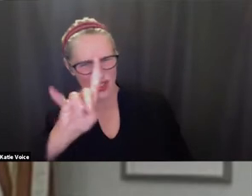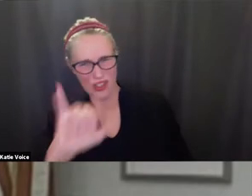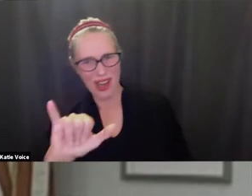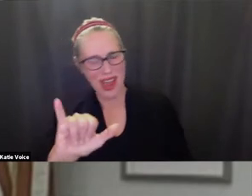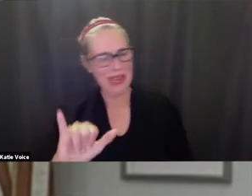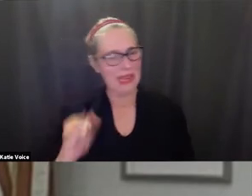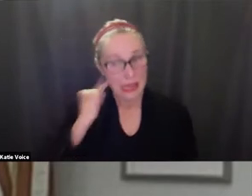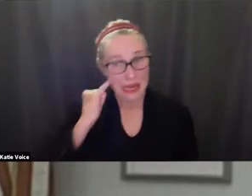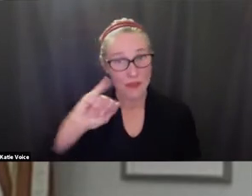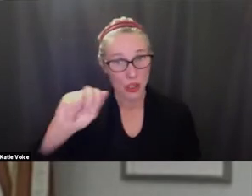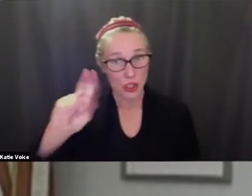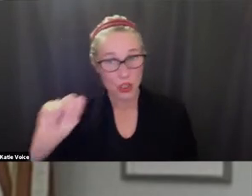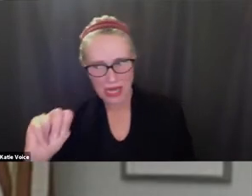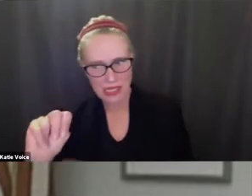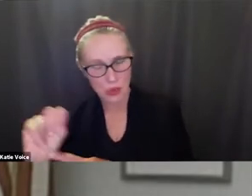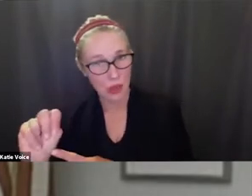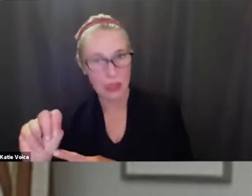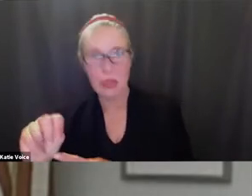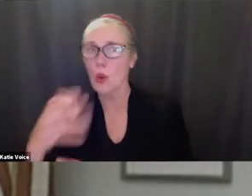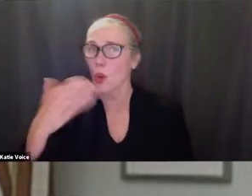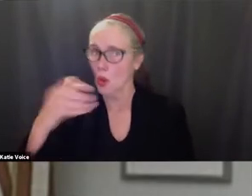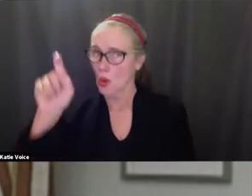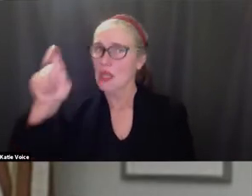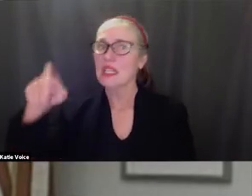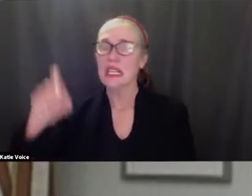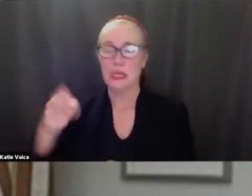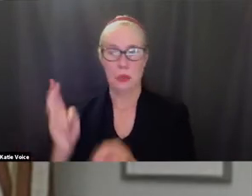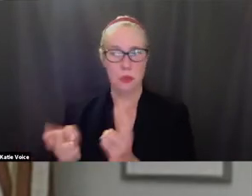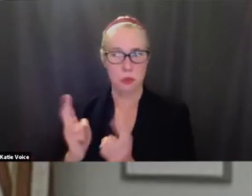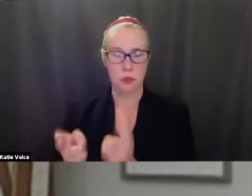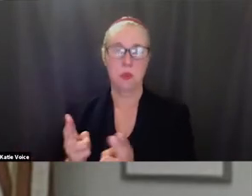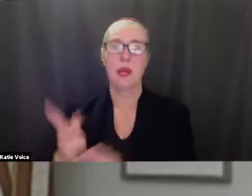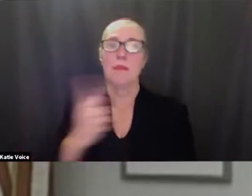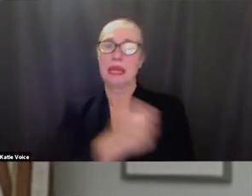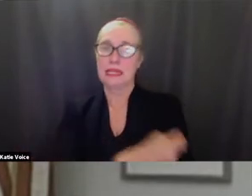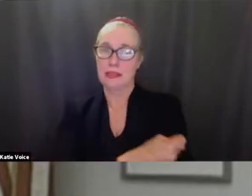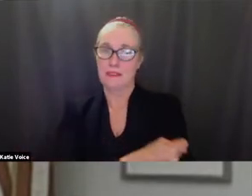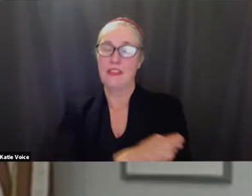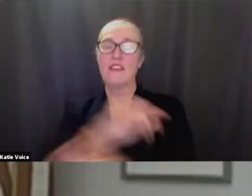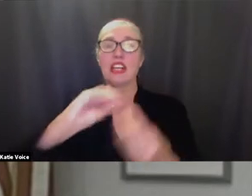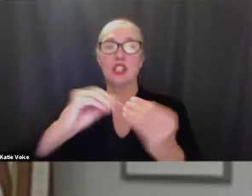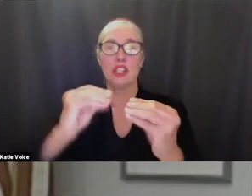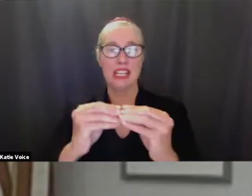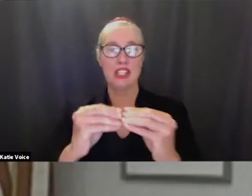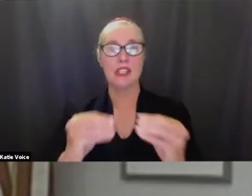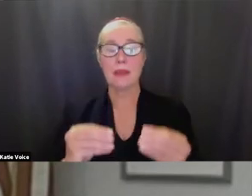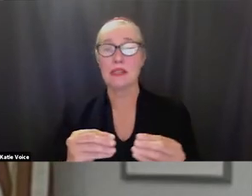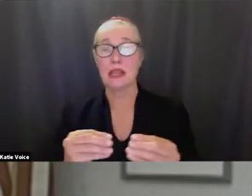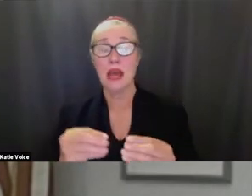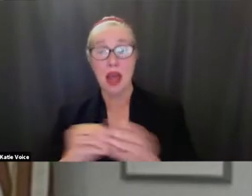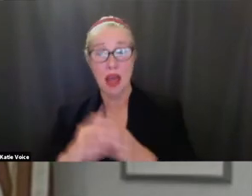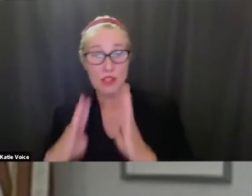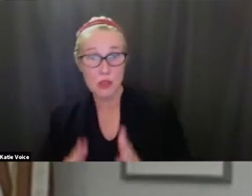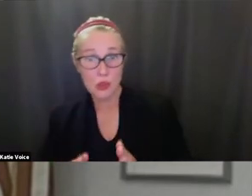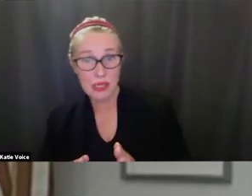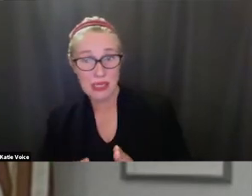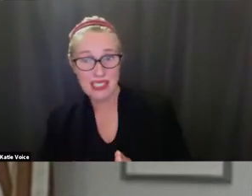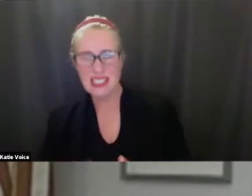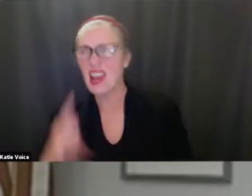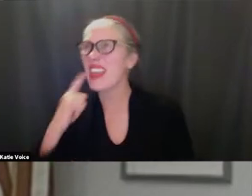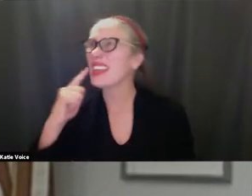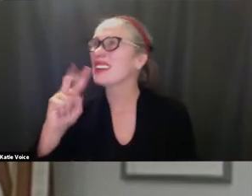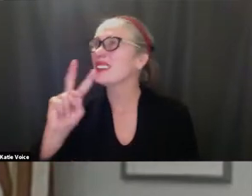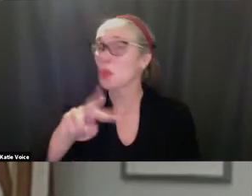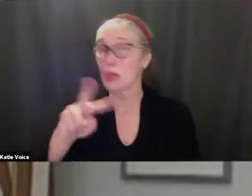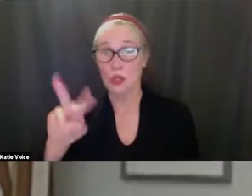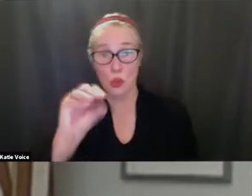it's january in particular um given our vaccination rate that we know of of students which is 22